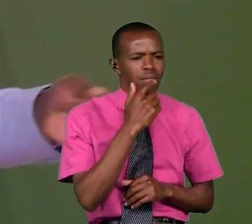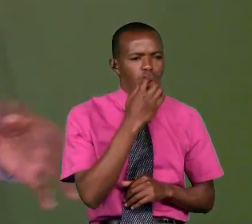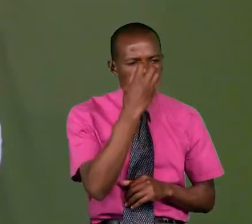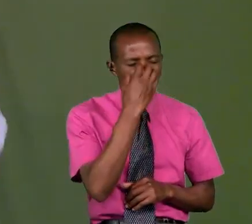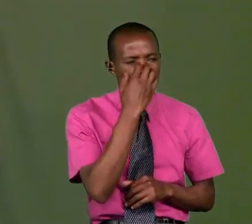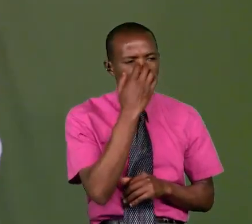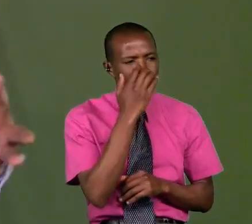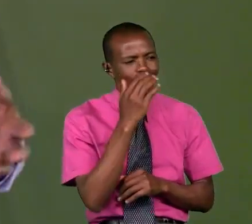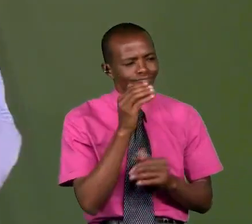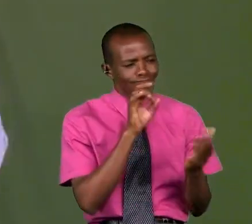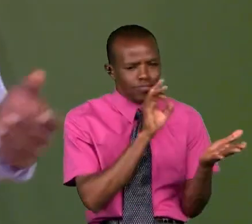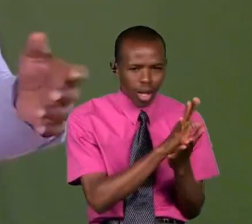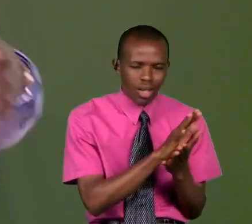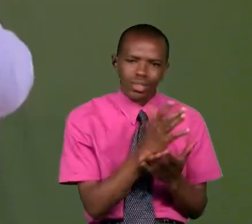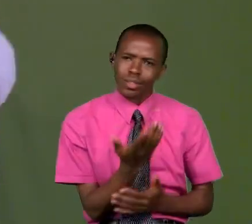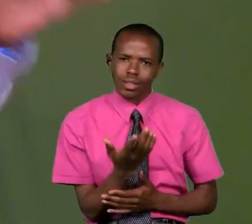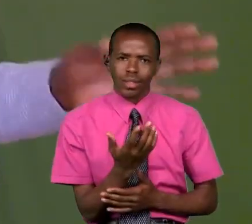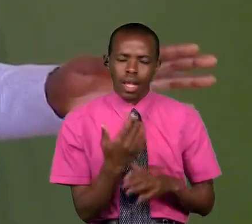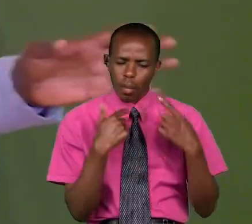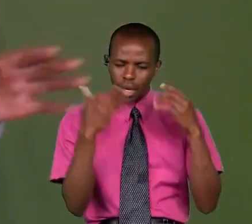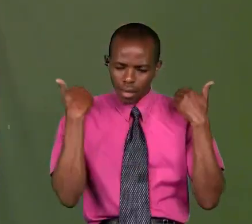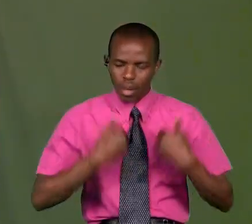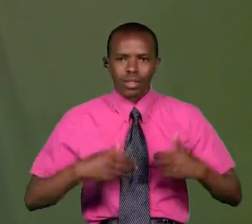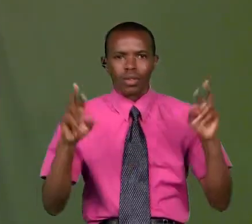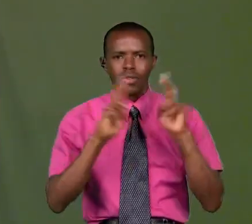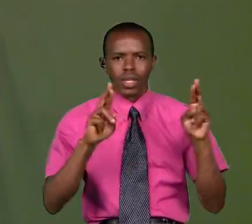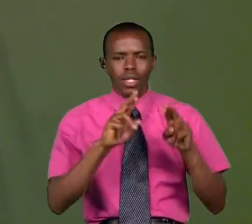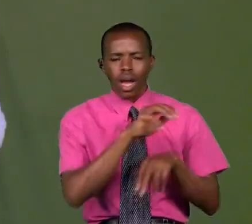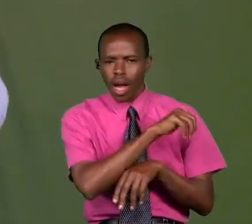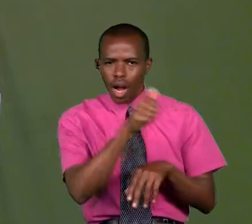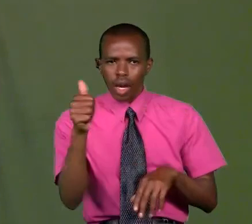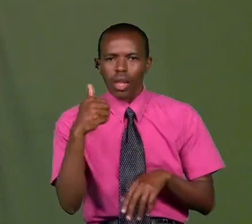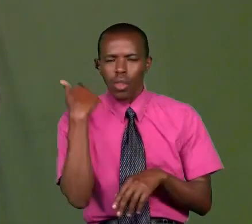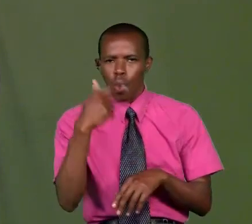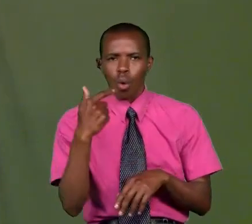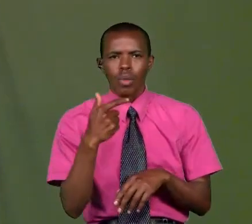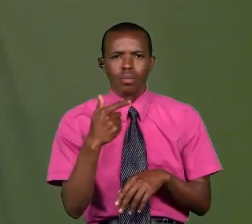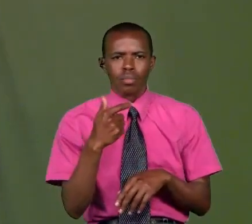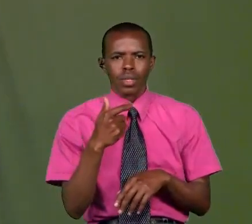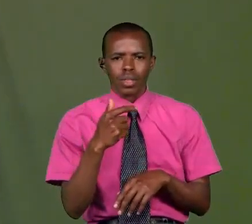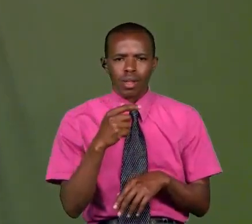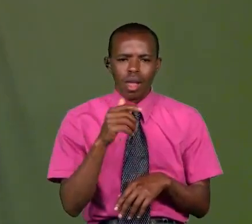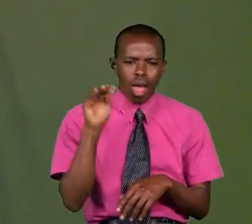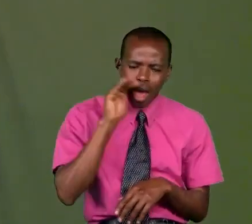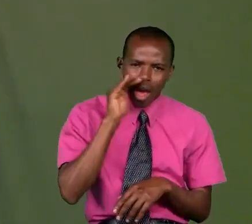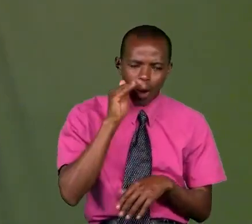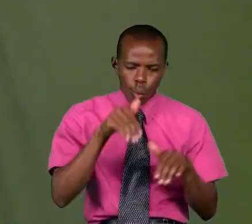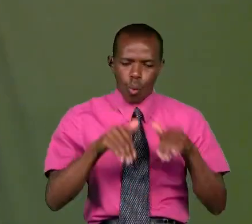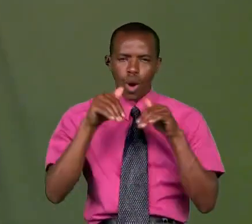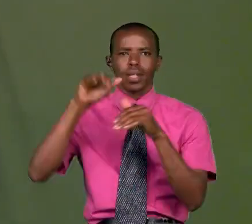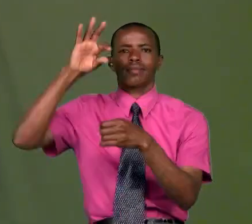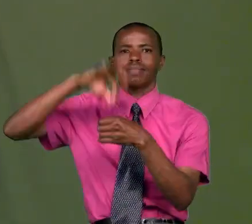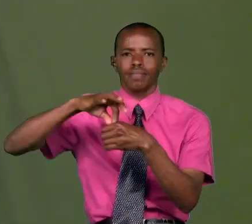kando. Sijui nini. Lakini mimi niko ready. Wale wengine ambao wamelete fitina, wangoje tuende kwa uchaguzi.